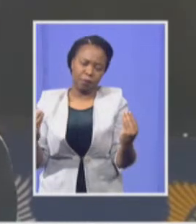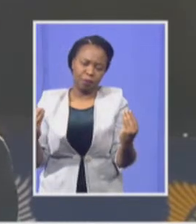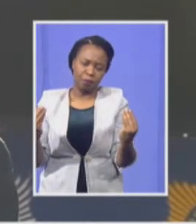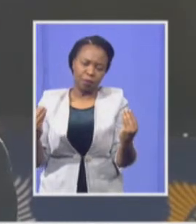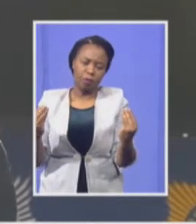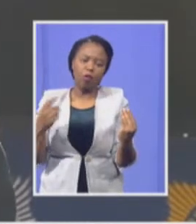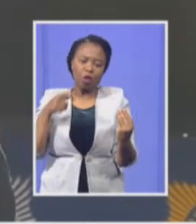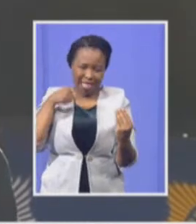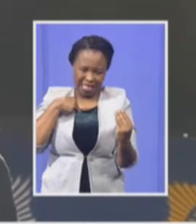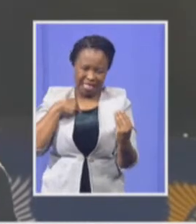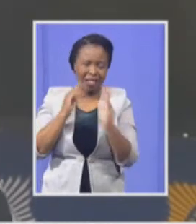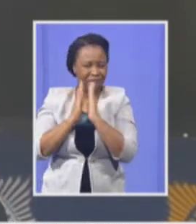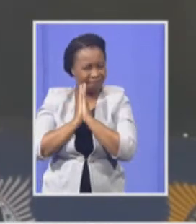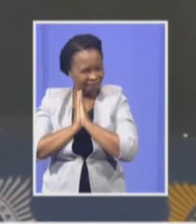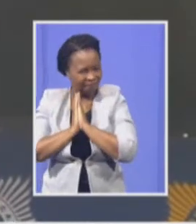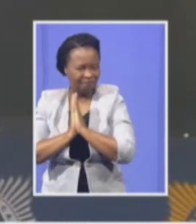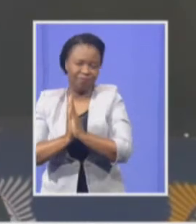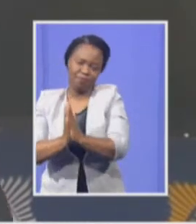ke esimemezayo.